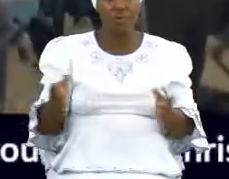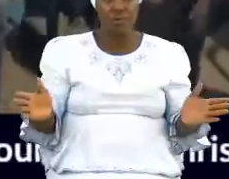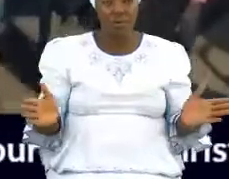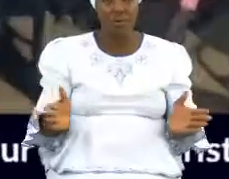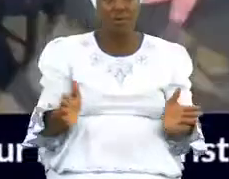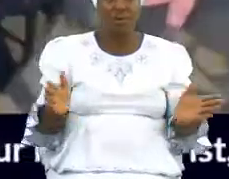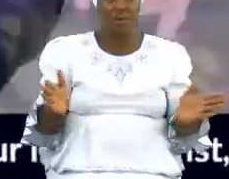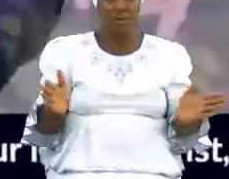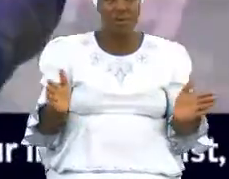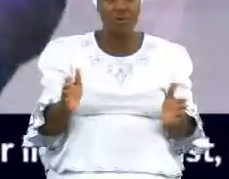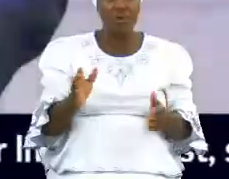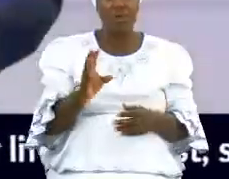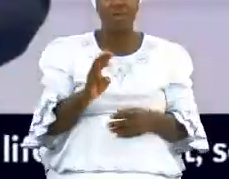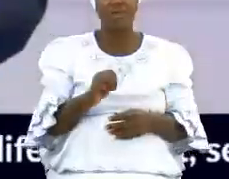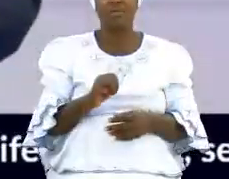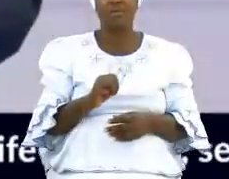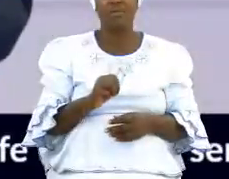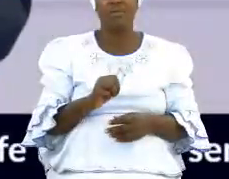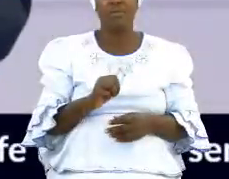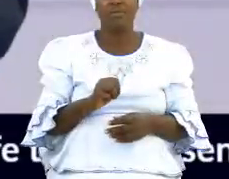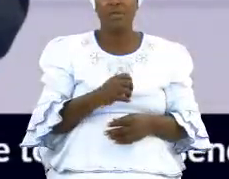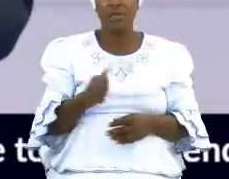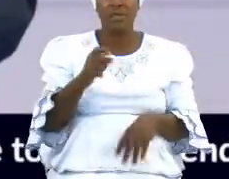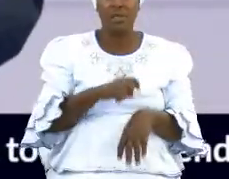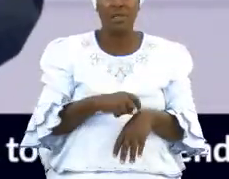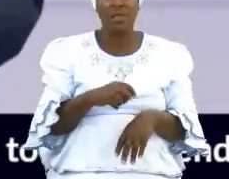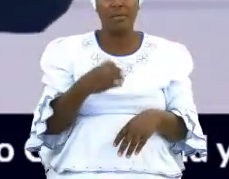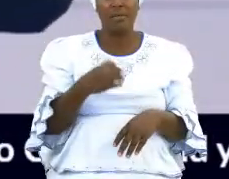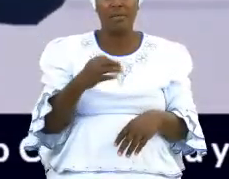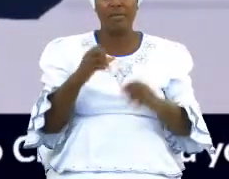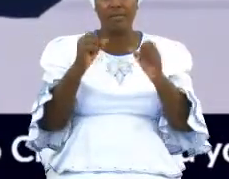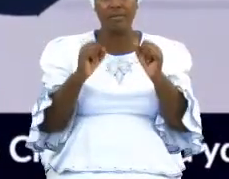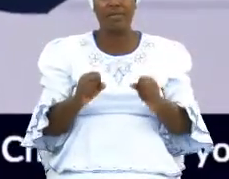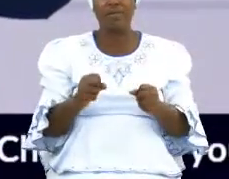A time of power has come.